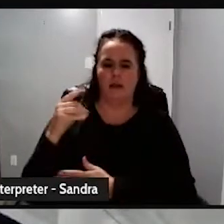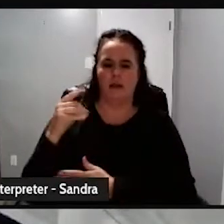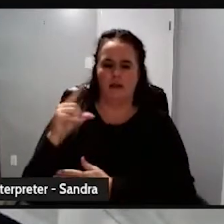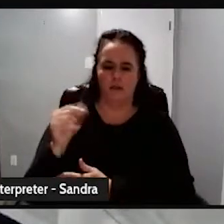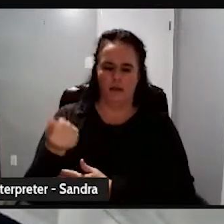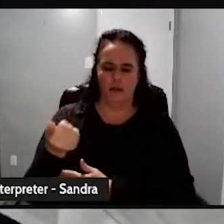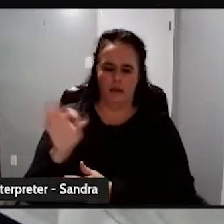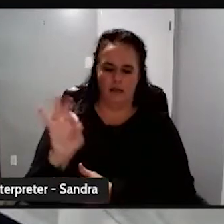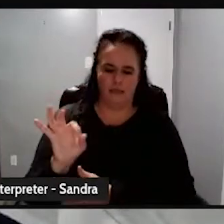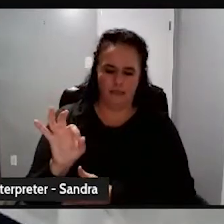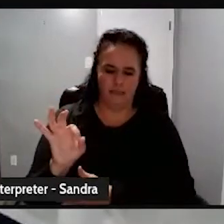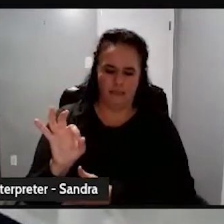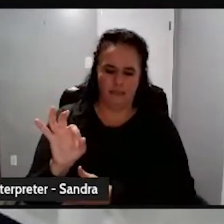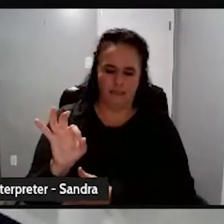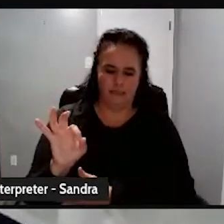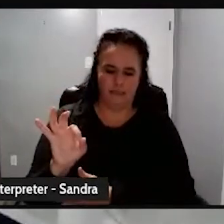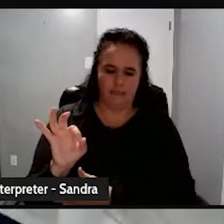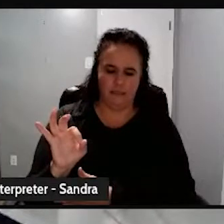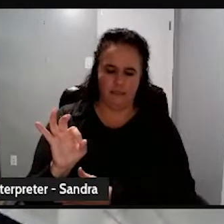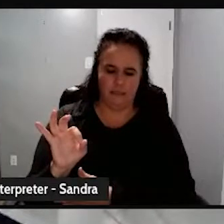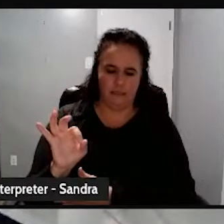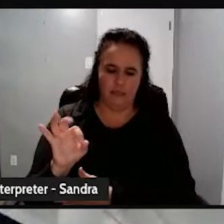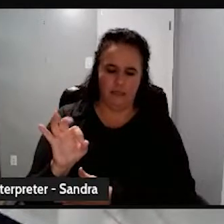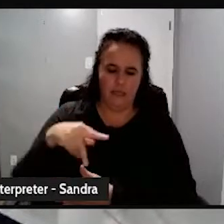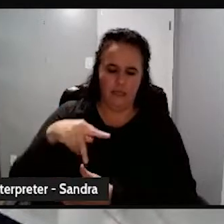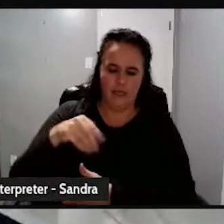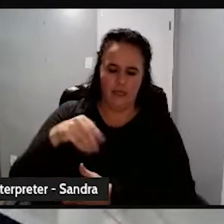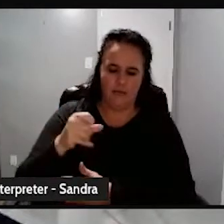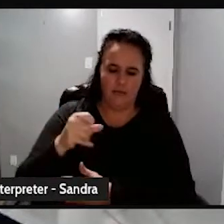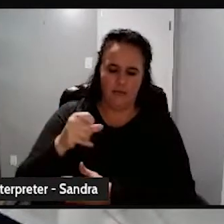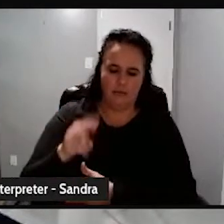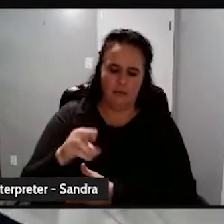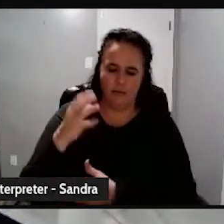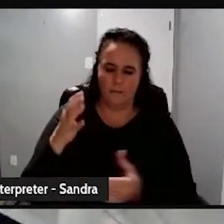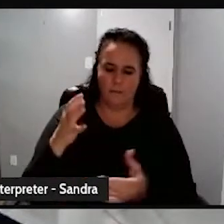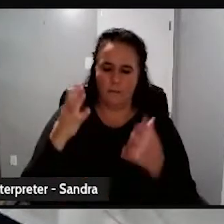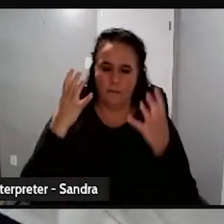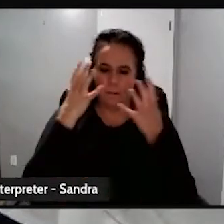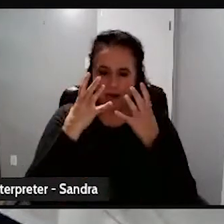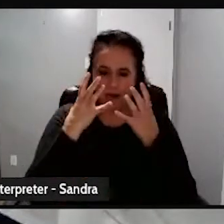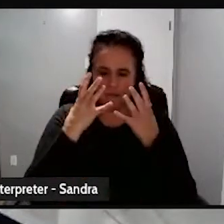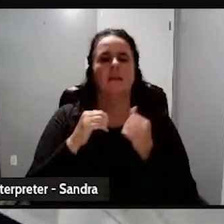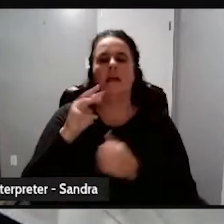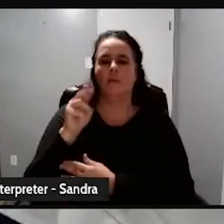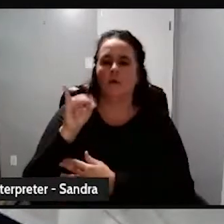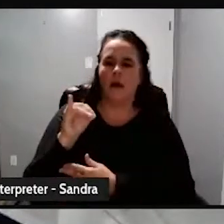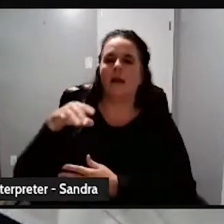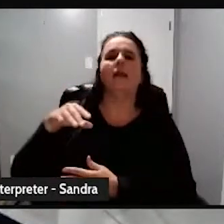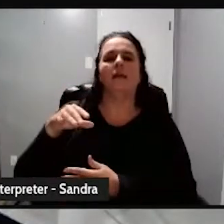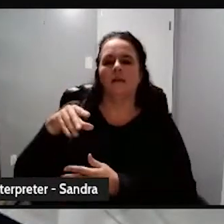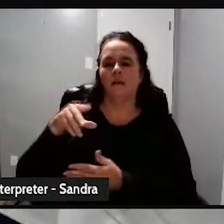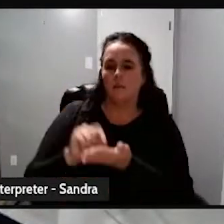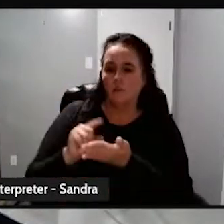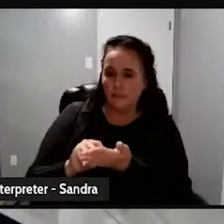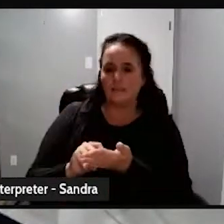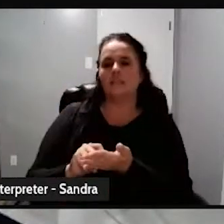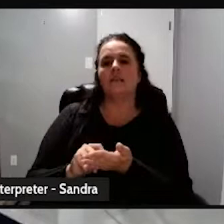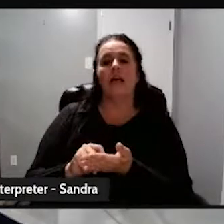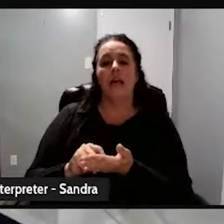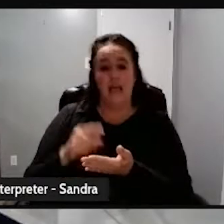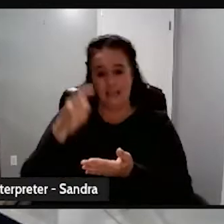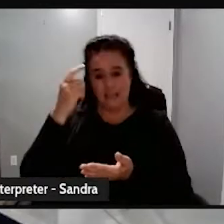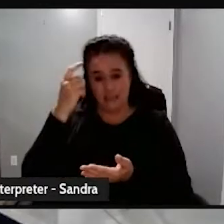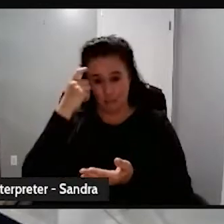plaster masks, the MRI prints, and the glass brain were all pieces that I had completed using